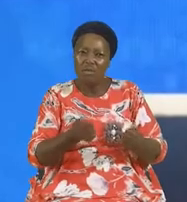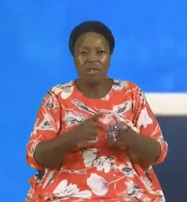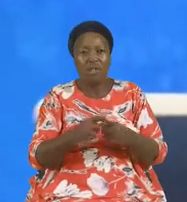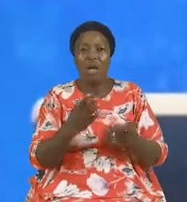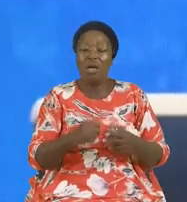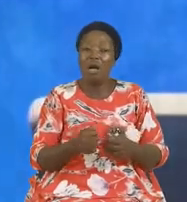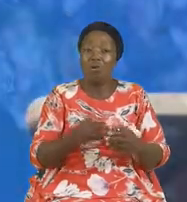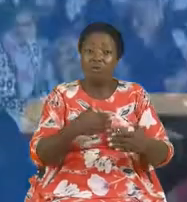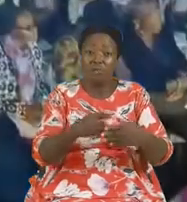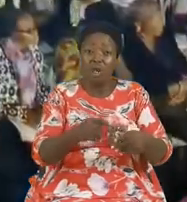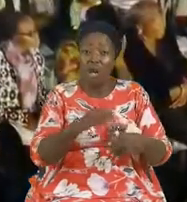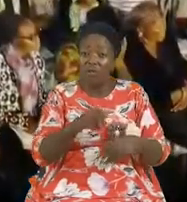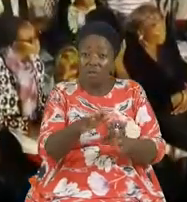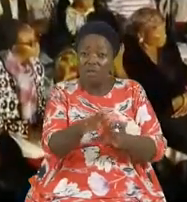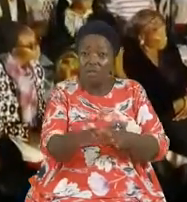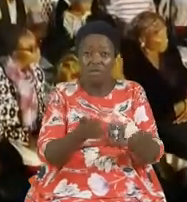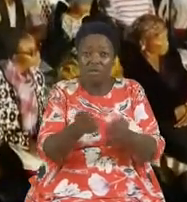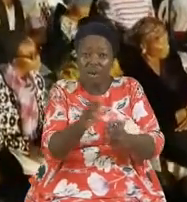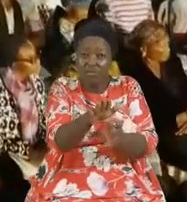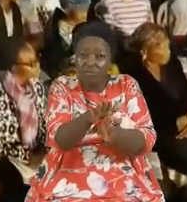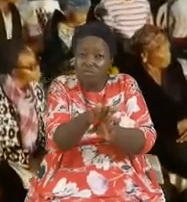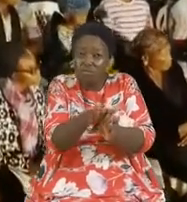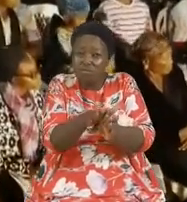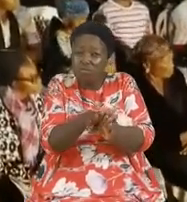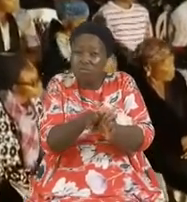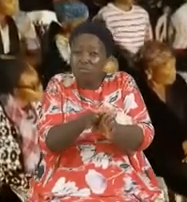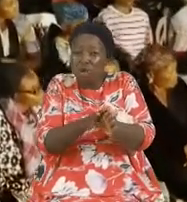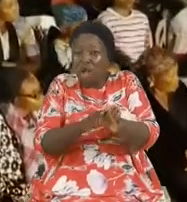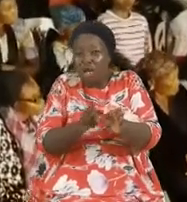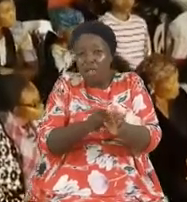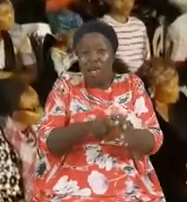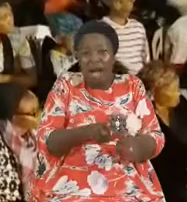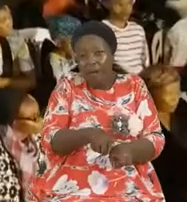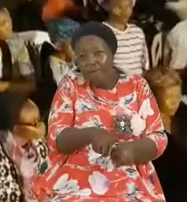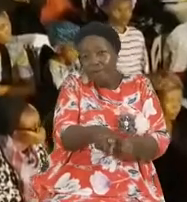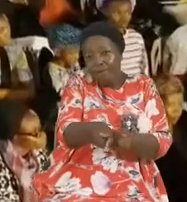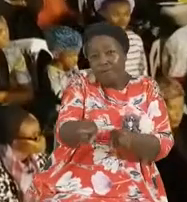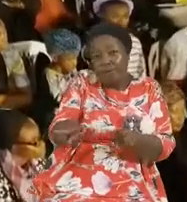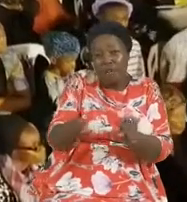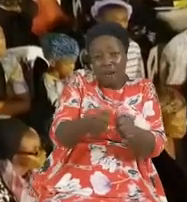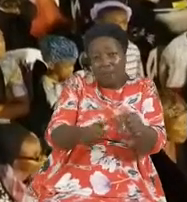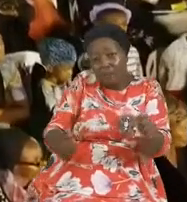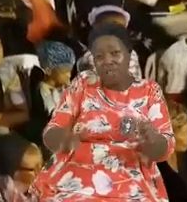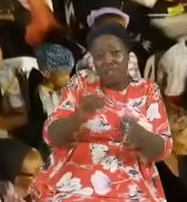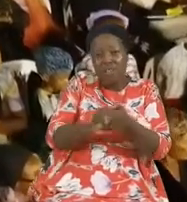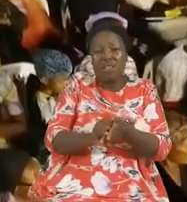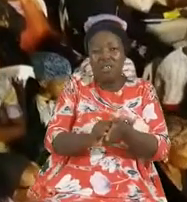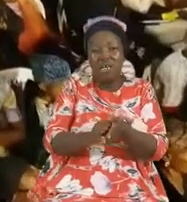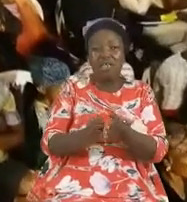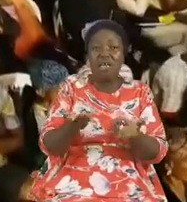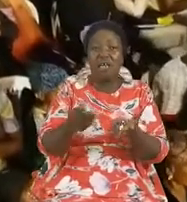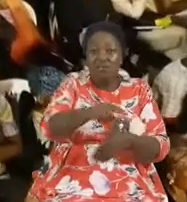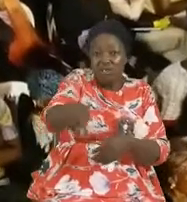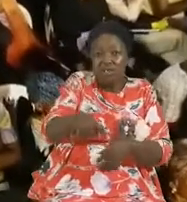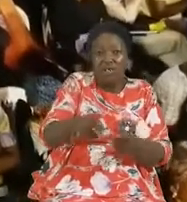will you drive? He said, I will keep away from that ditch as far as